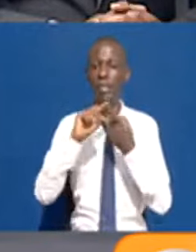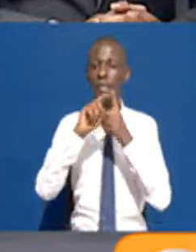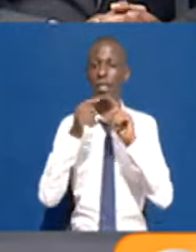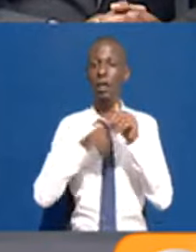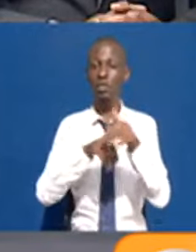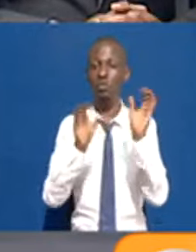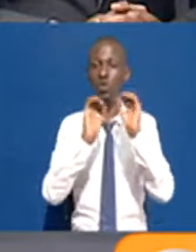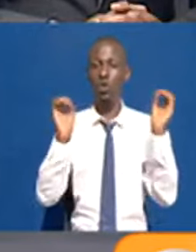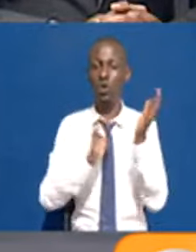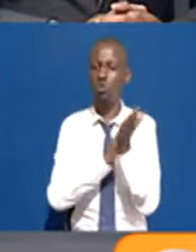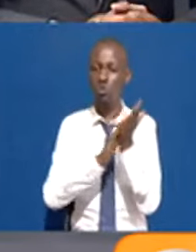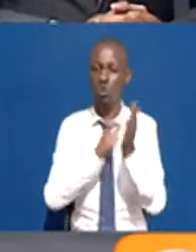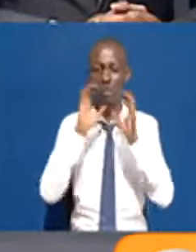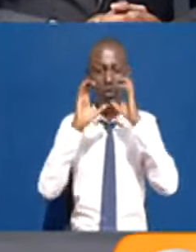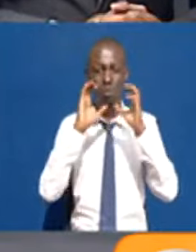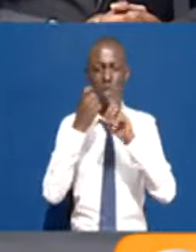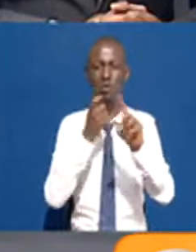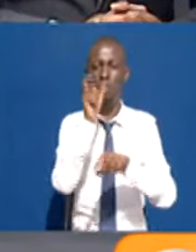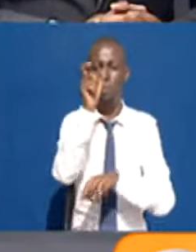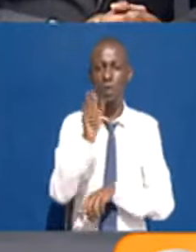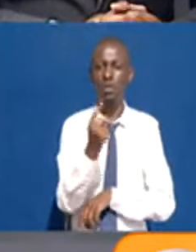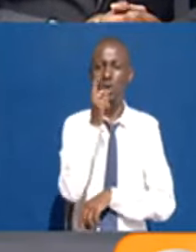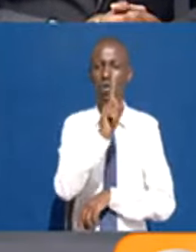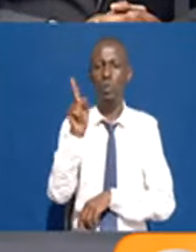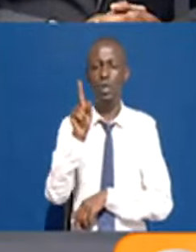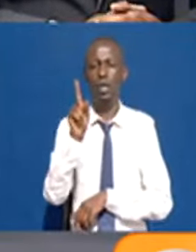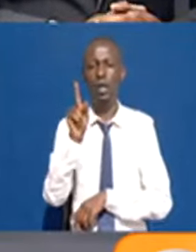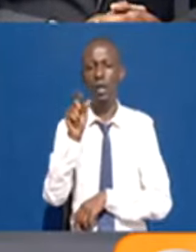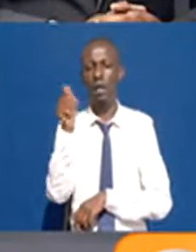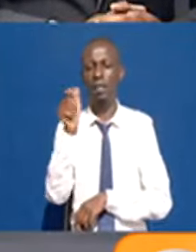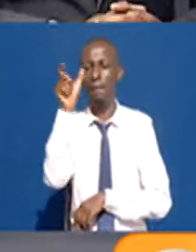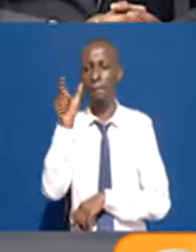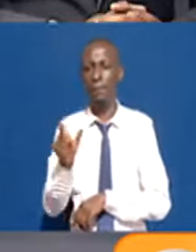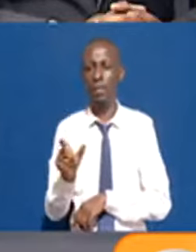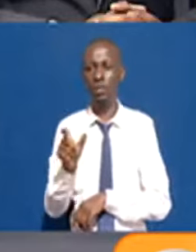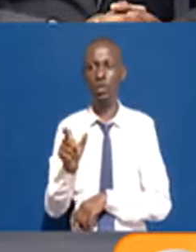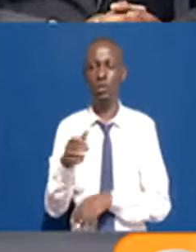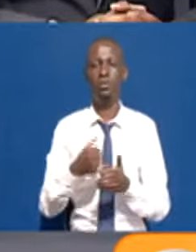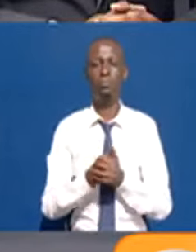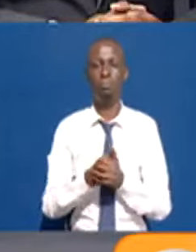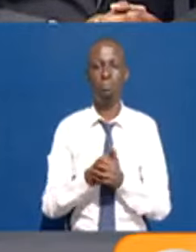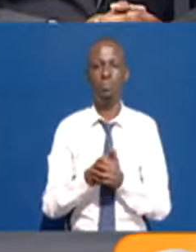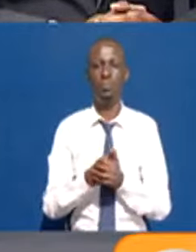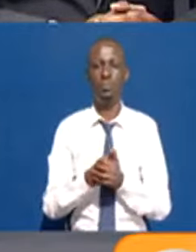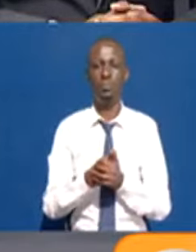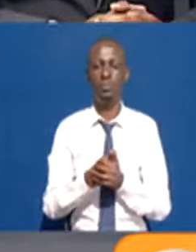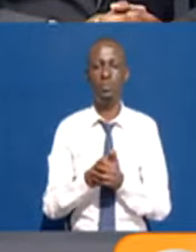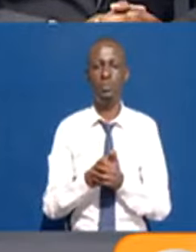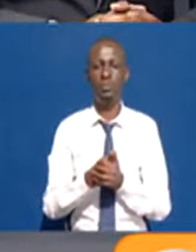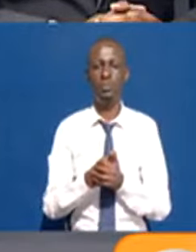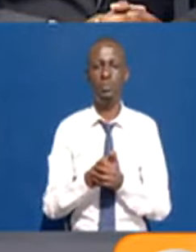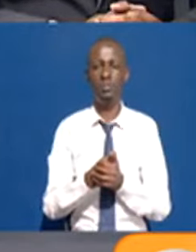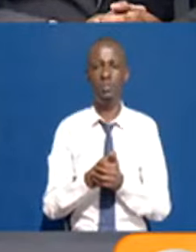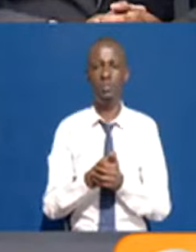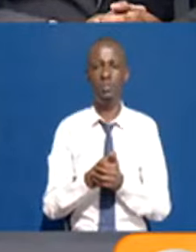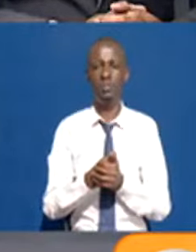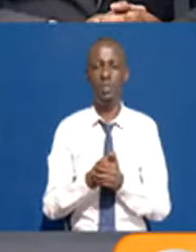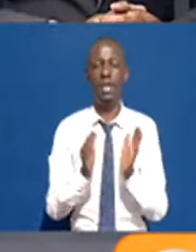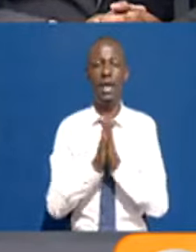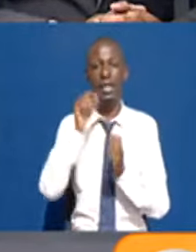basic communication from one person to another, let alone from a government to its people. You see,